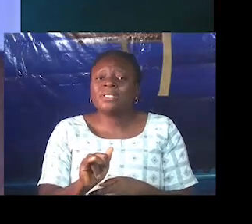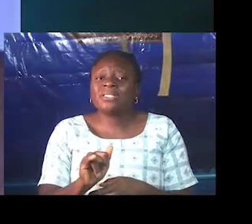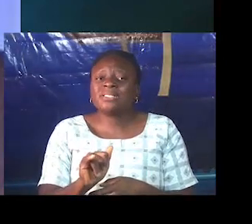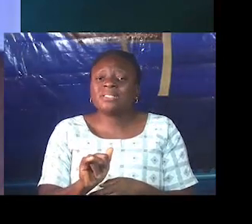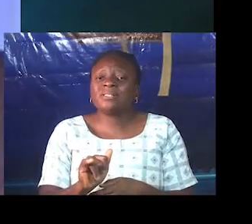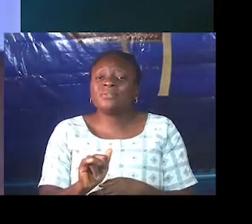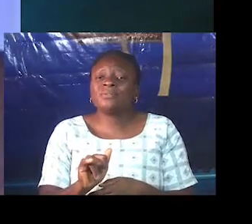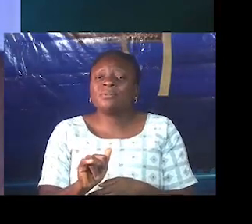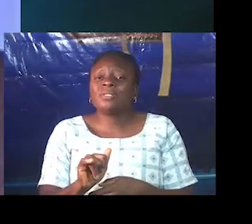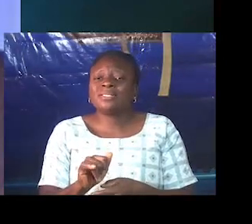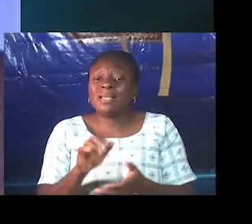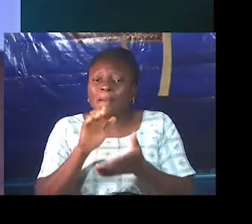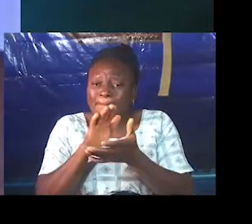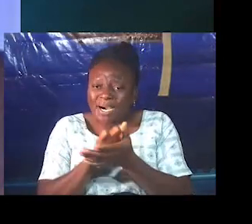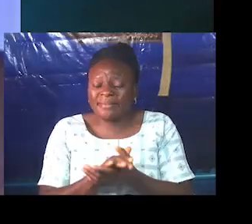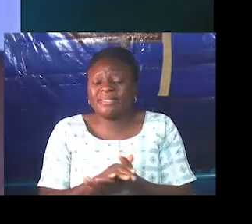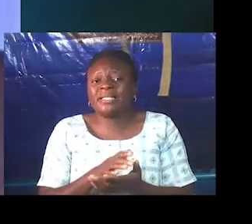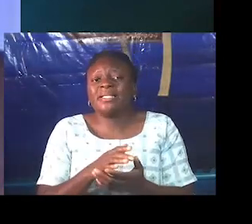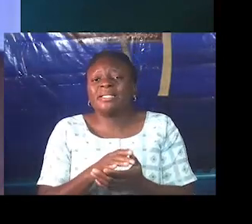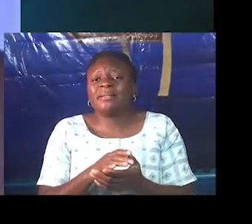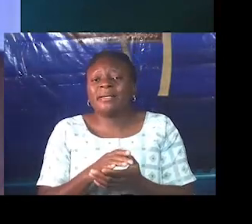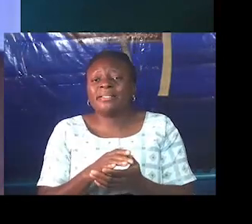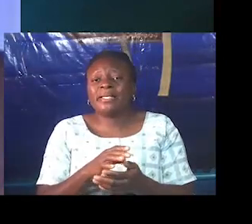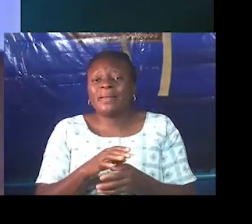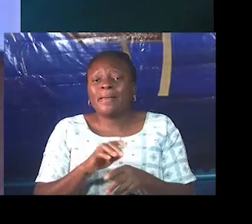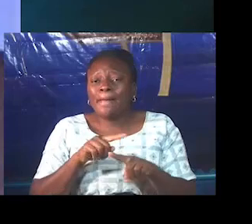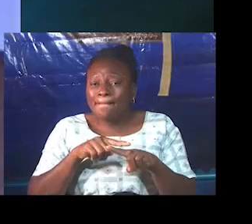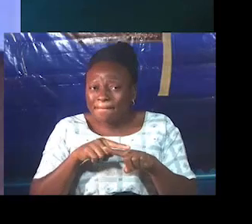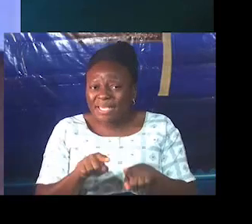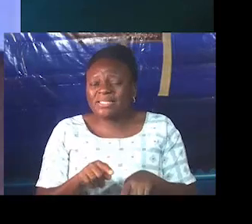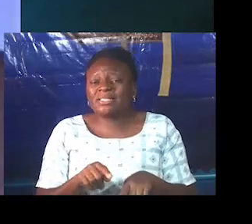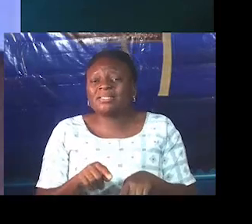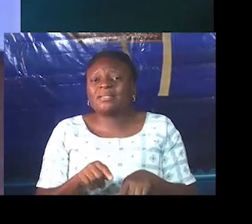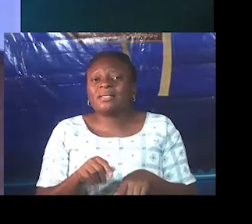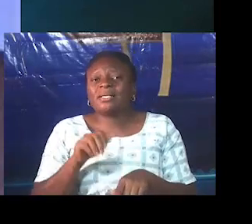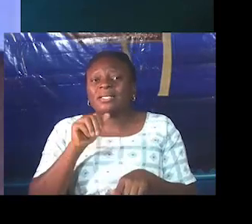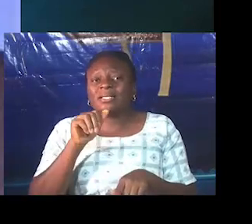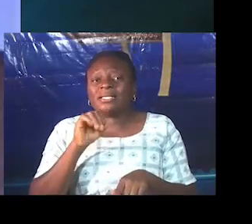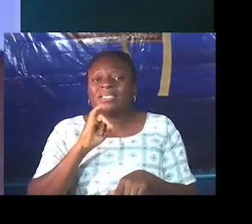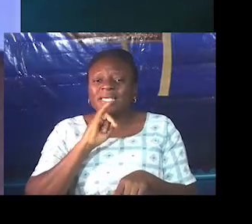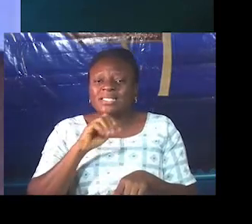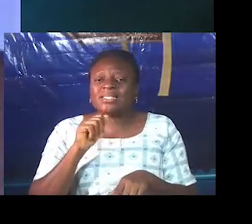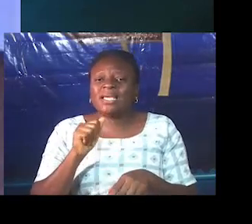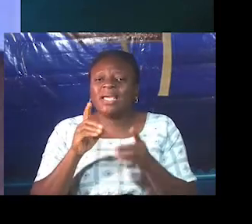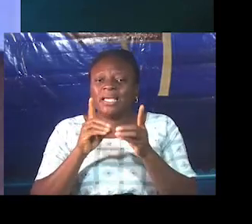lady that comes between a man and his wife is a demonic prayer. And I